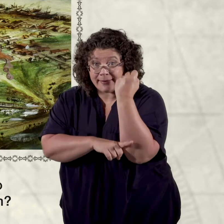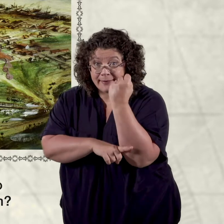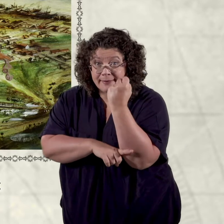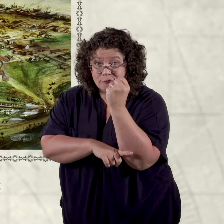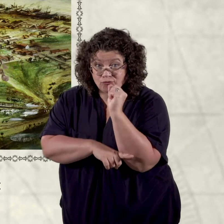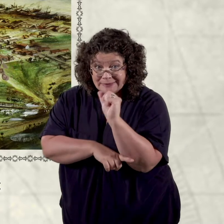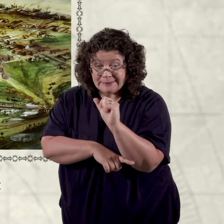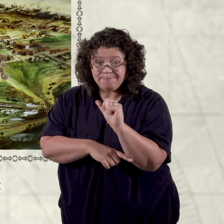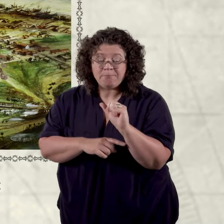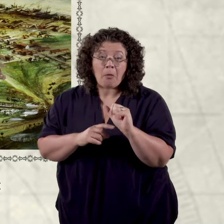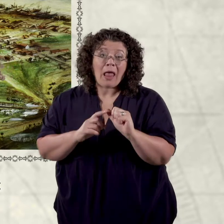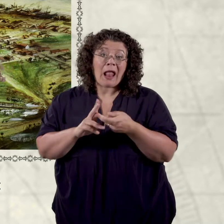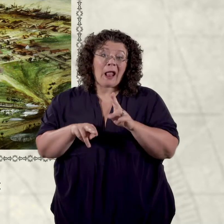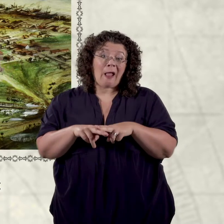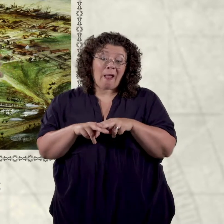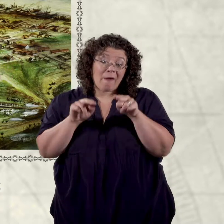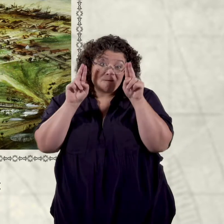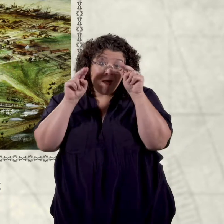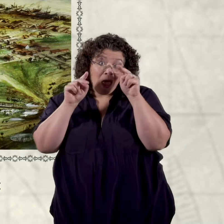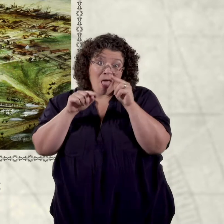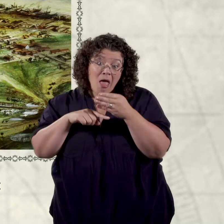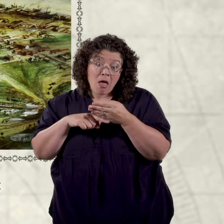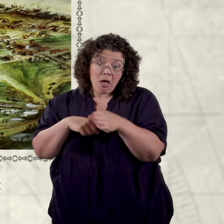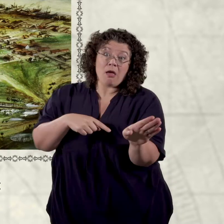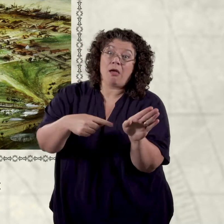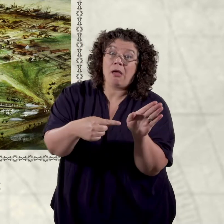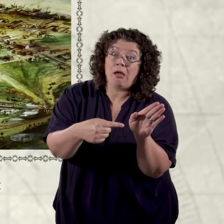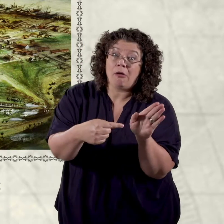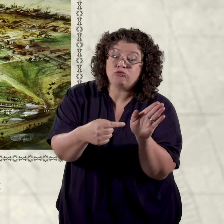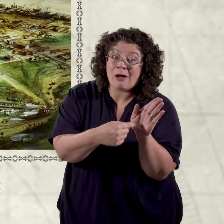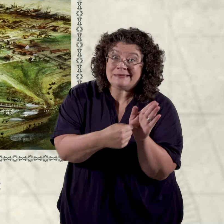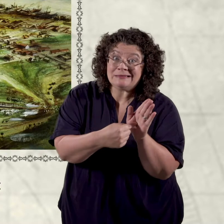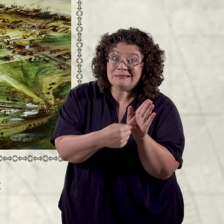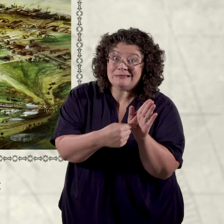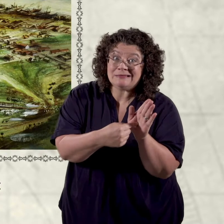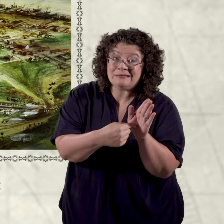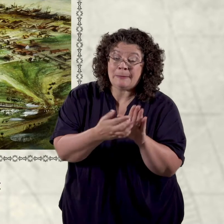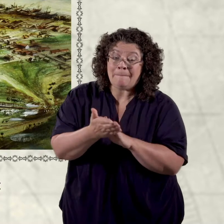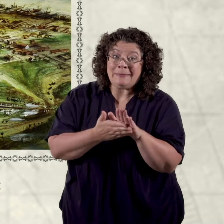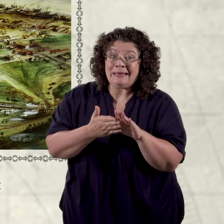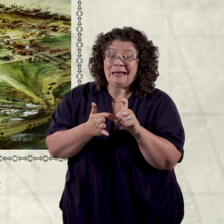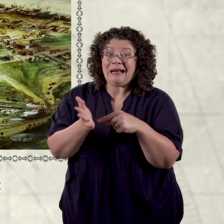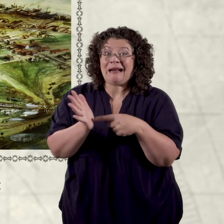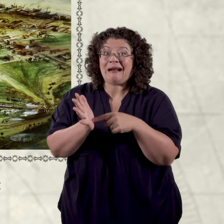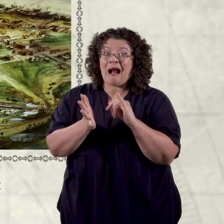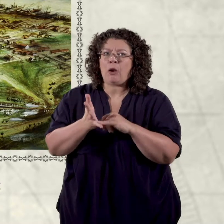So, if the Hare goes to the right, the Celts will lose the battle.